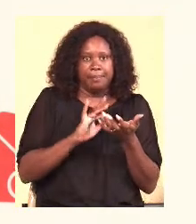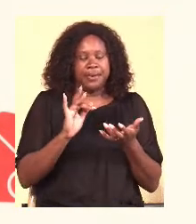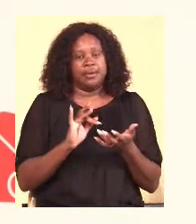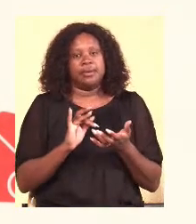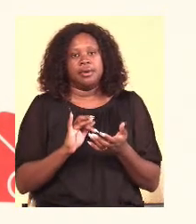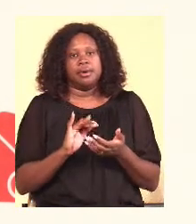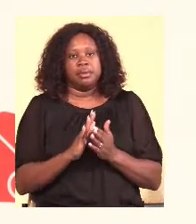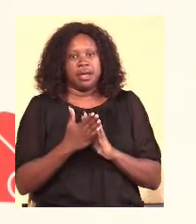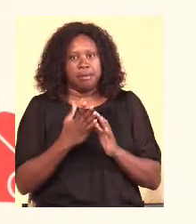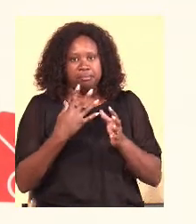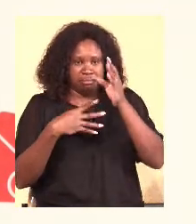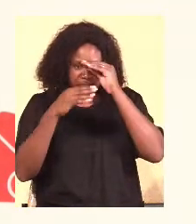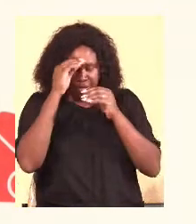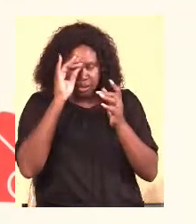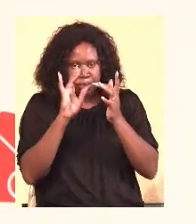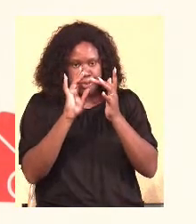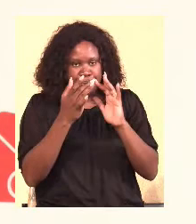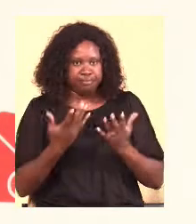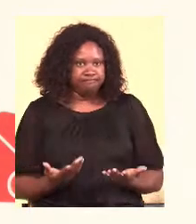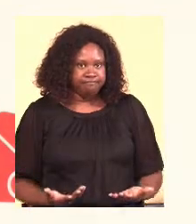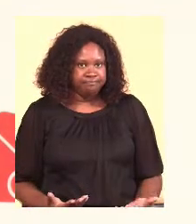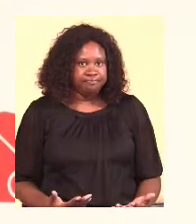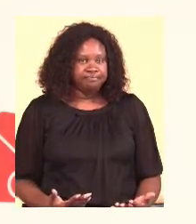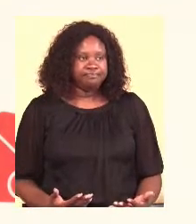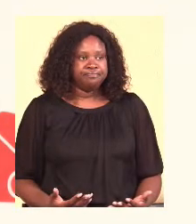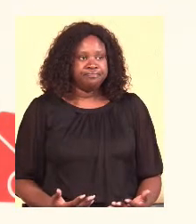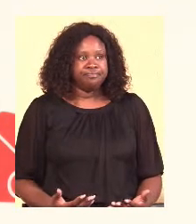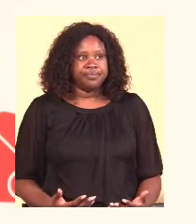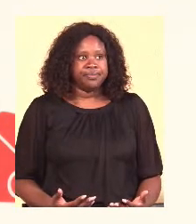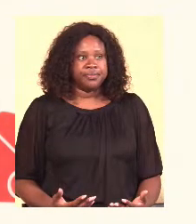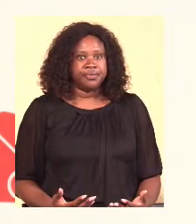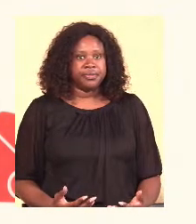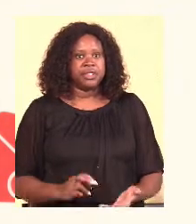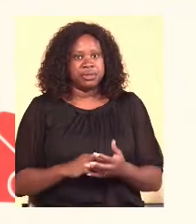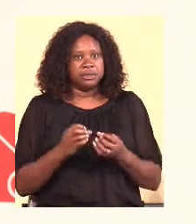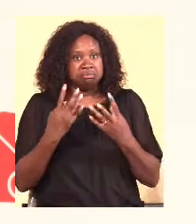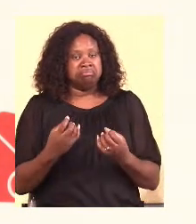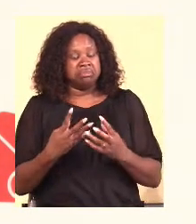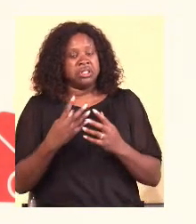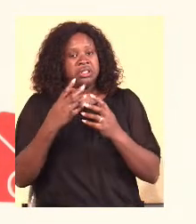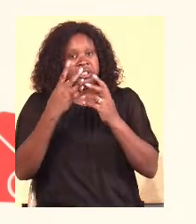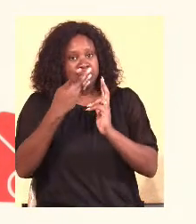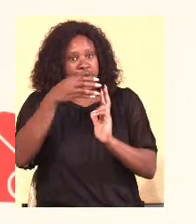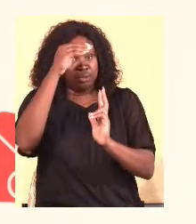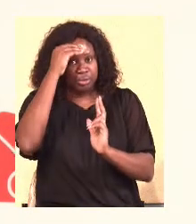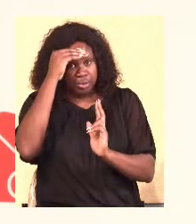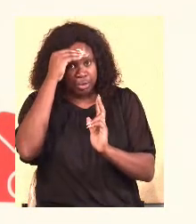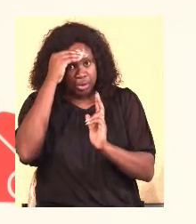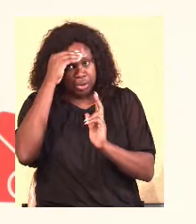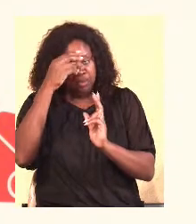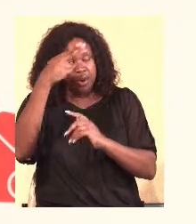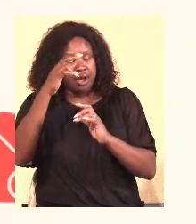become e-learners. So basically, the bulk of the students within the higher education